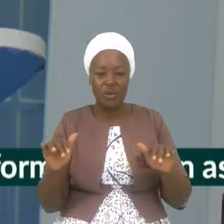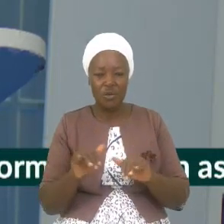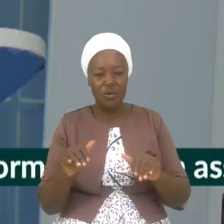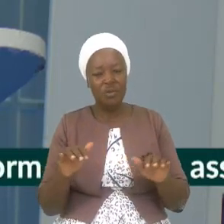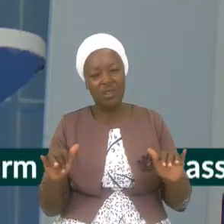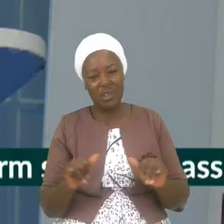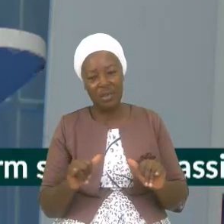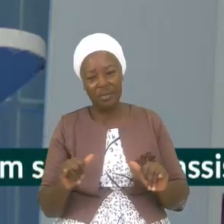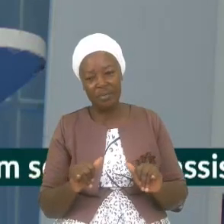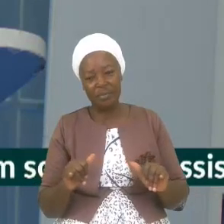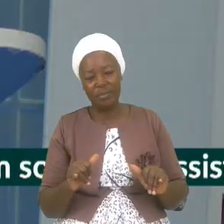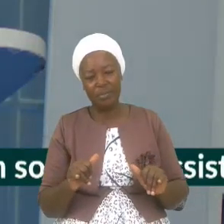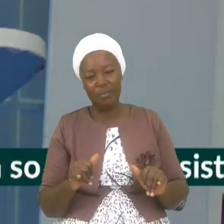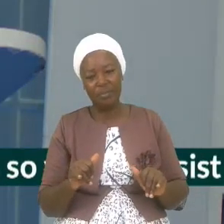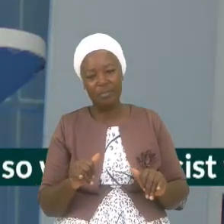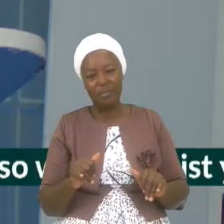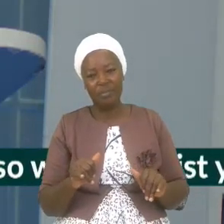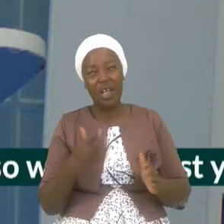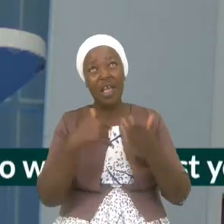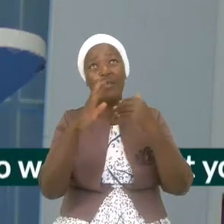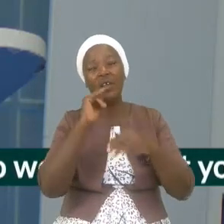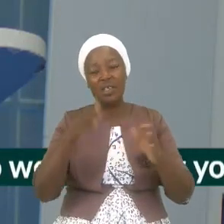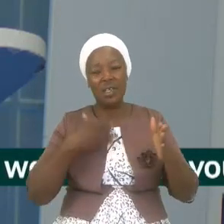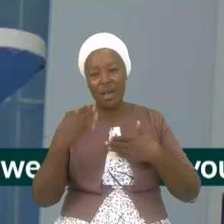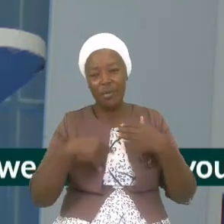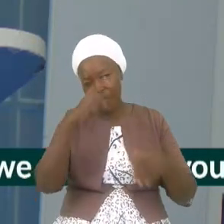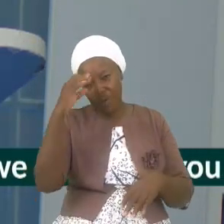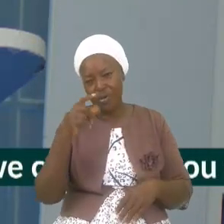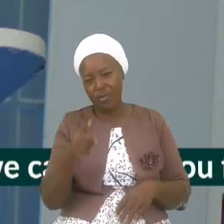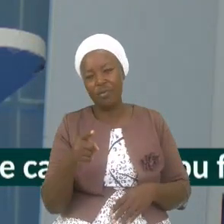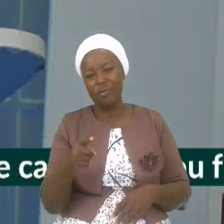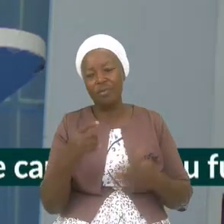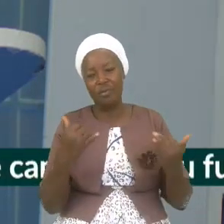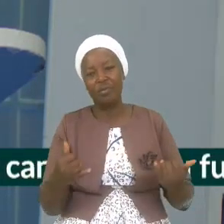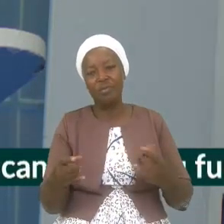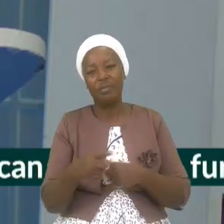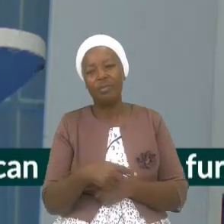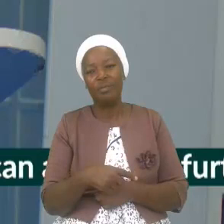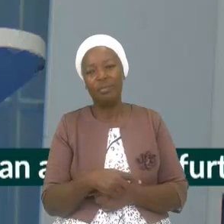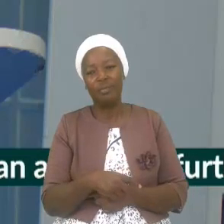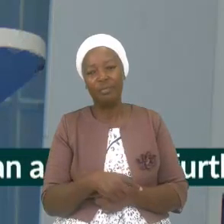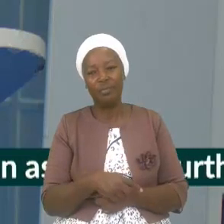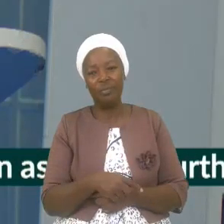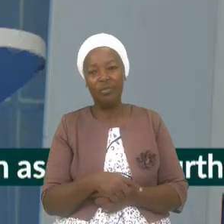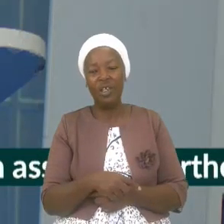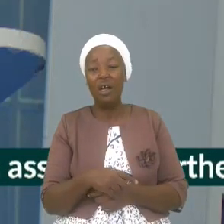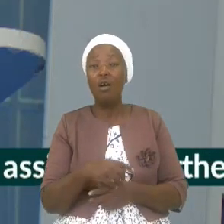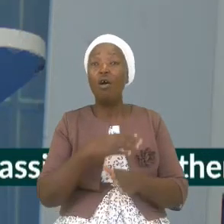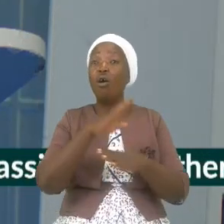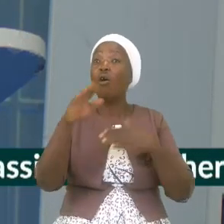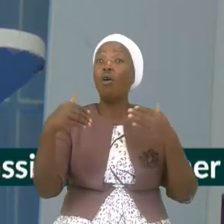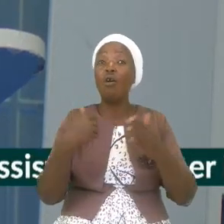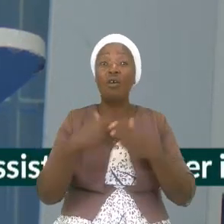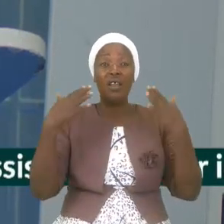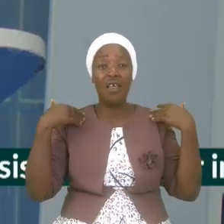you today. The whole of angels are celebrating on your behalf. What a